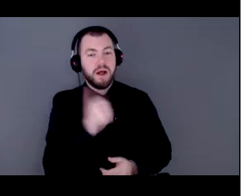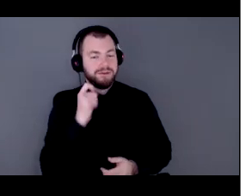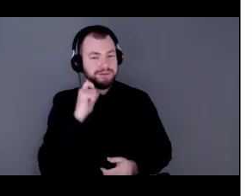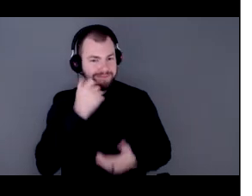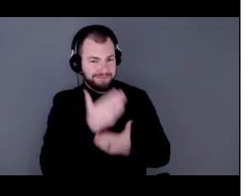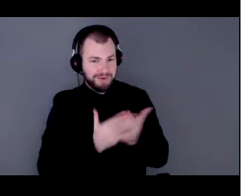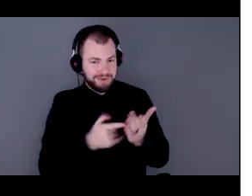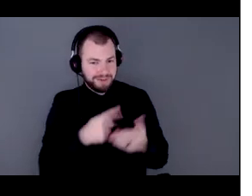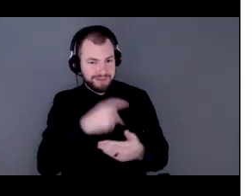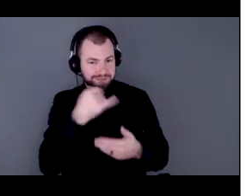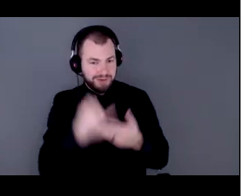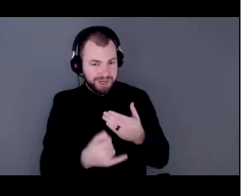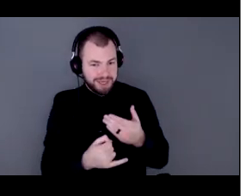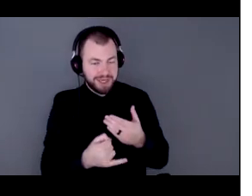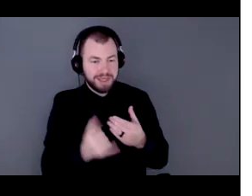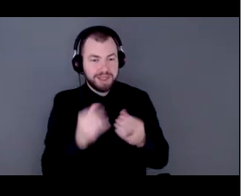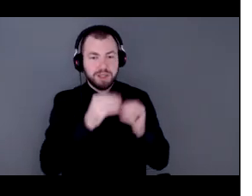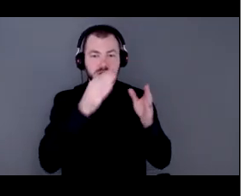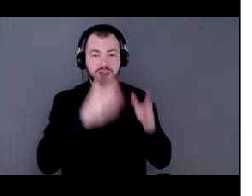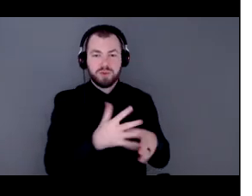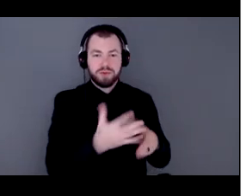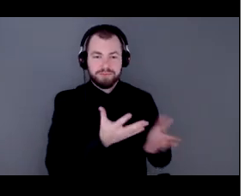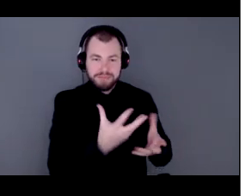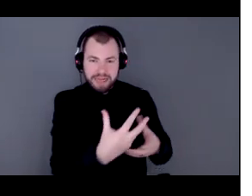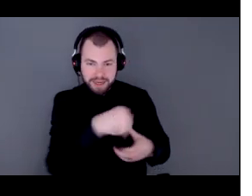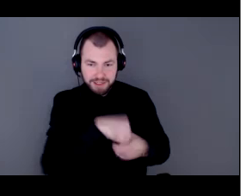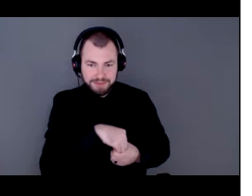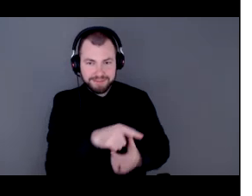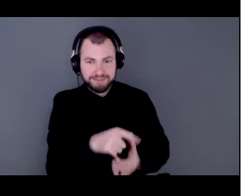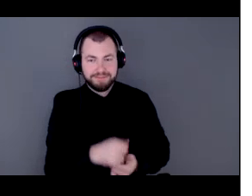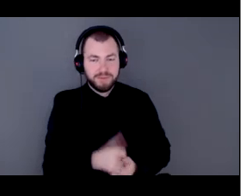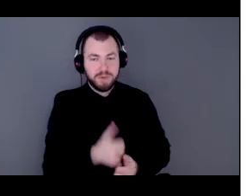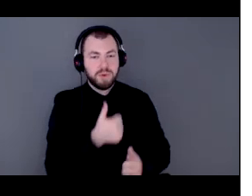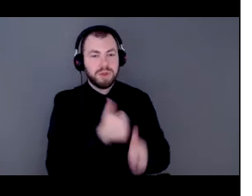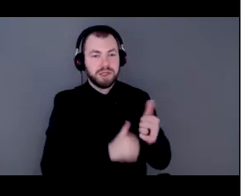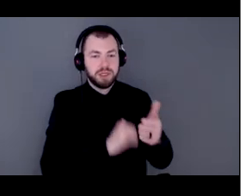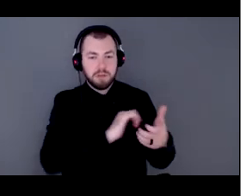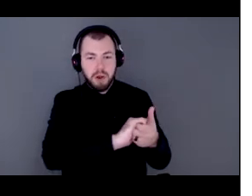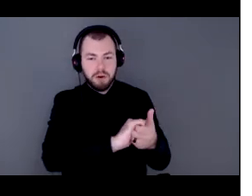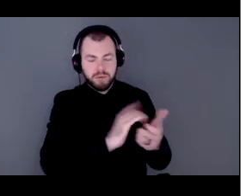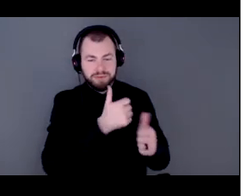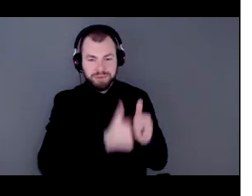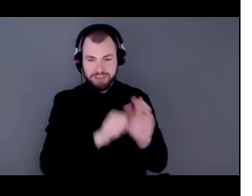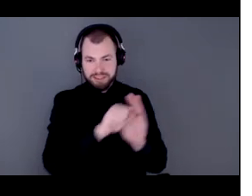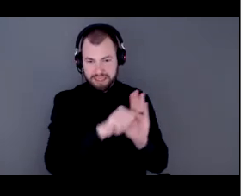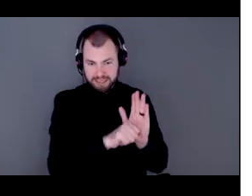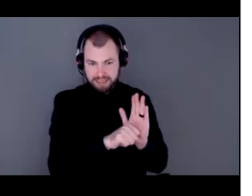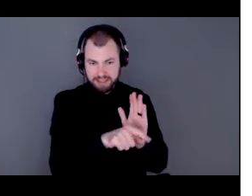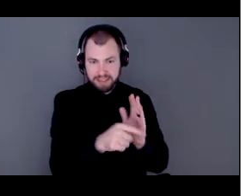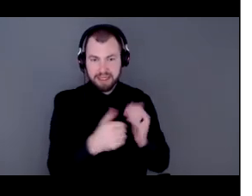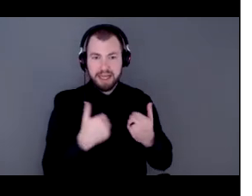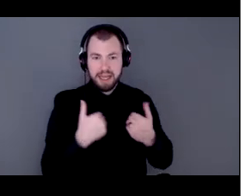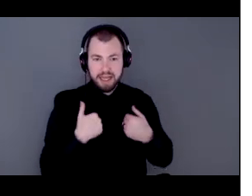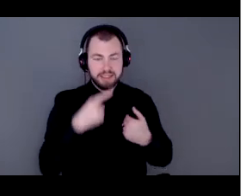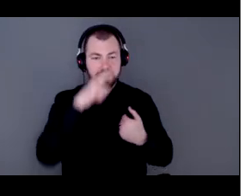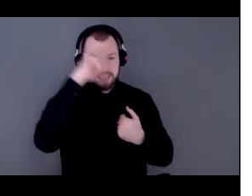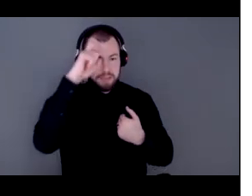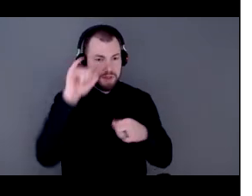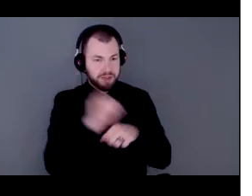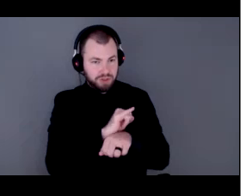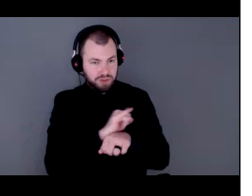is our student engagement. So each partner has, or each state has a summer intern, a community